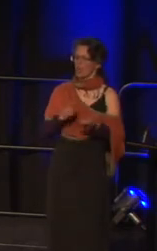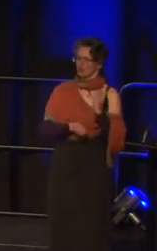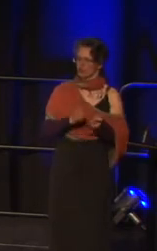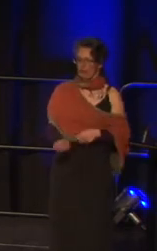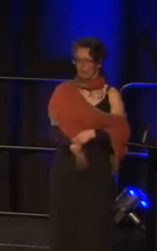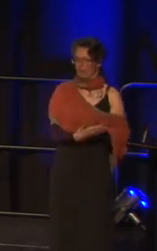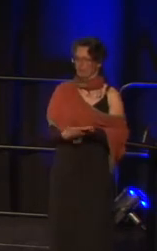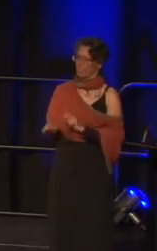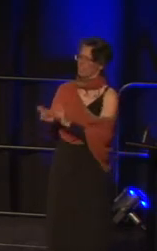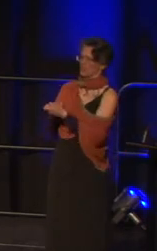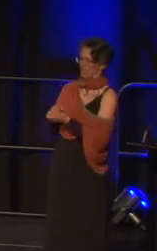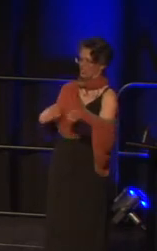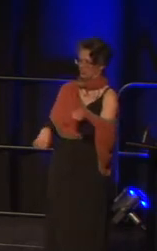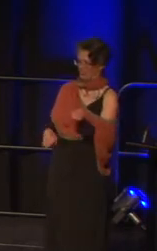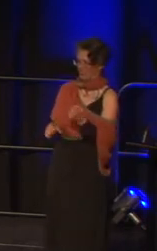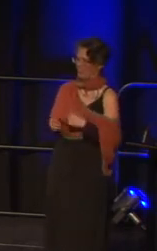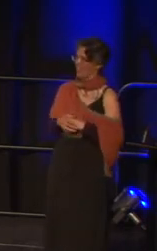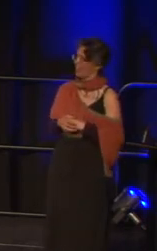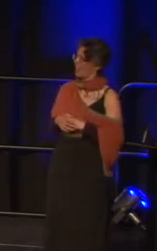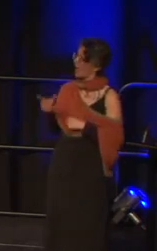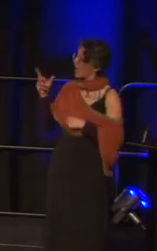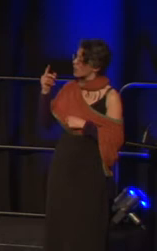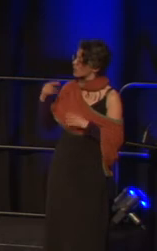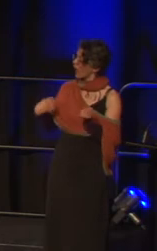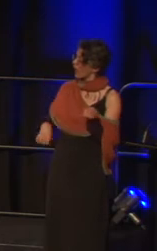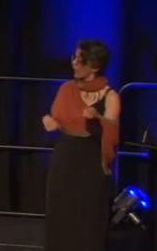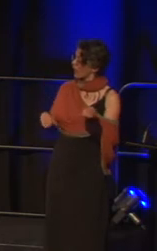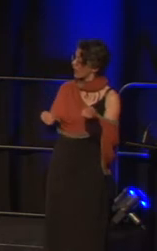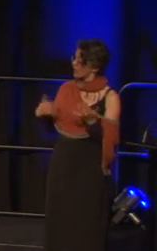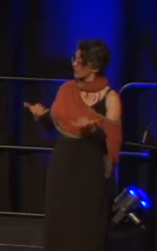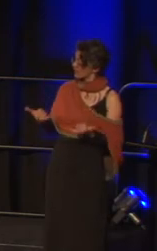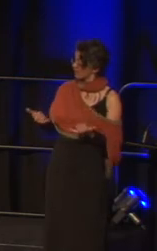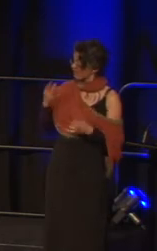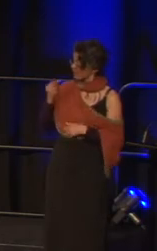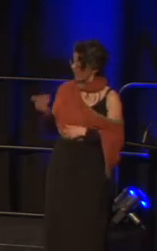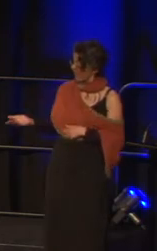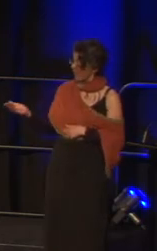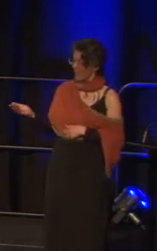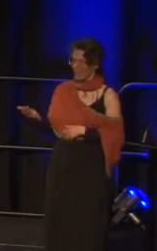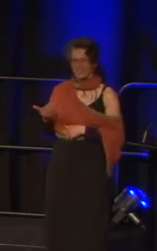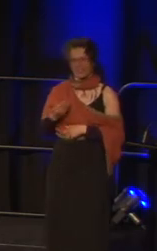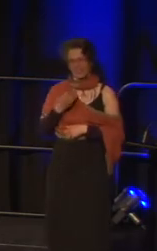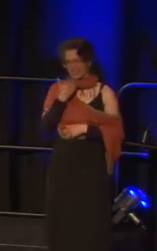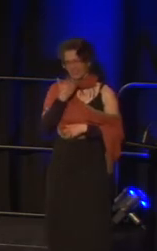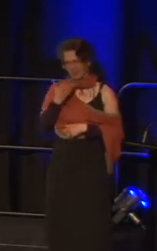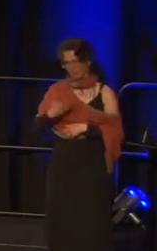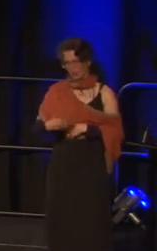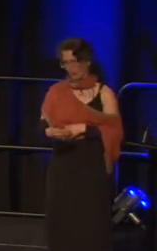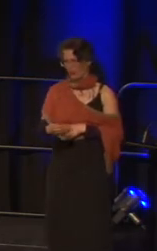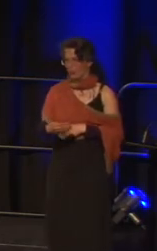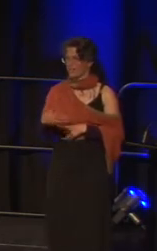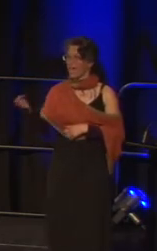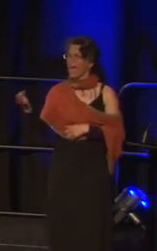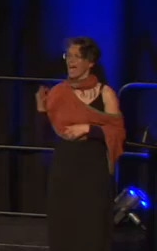guitar. How often do you get a chance while you're out on the campaign trail to strum a few tunes? Not very often here. It's turned out I've been asked to